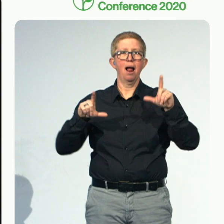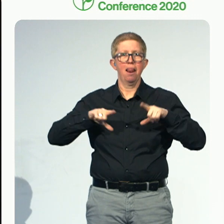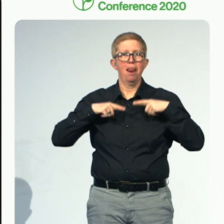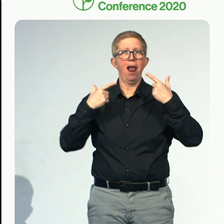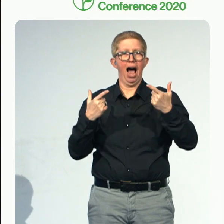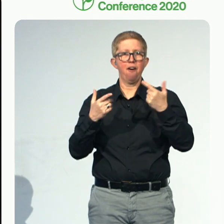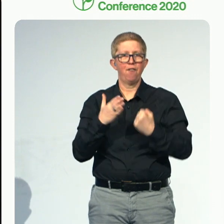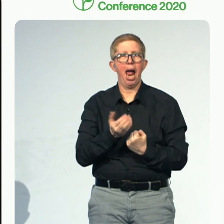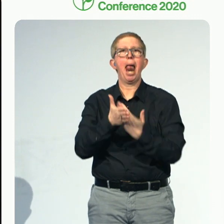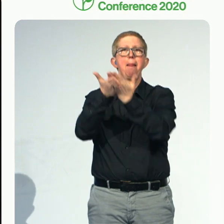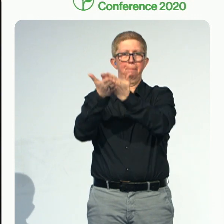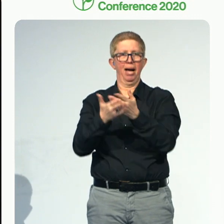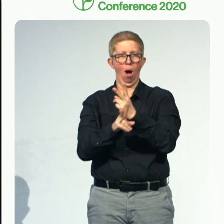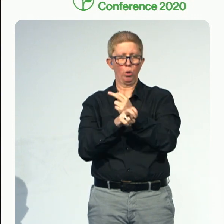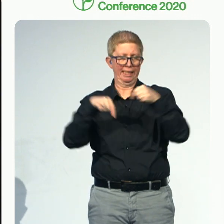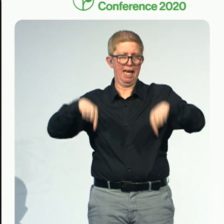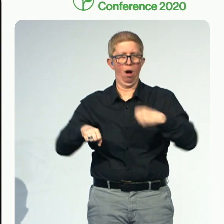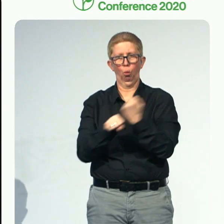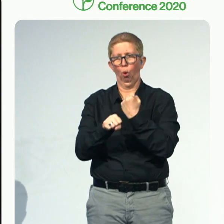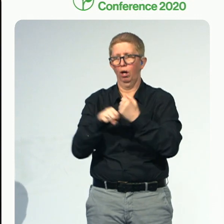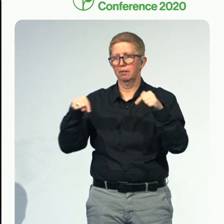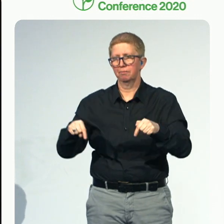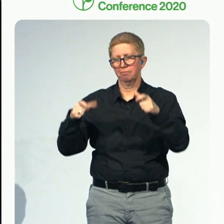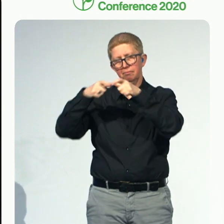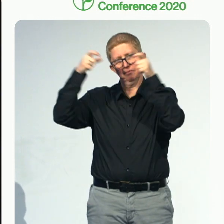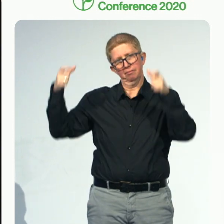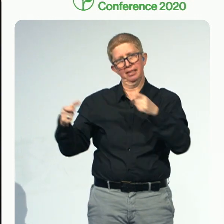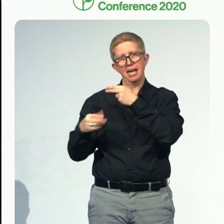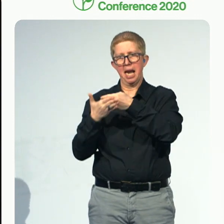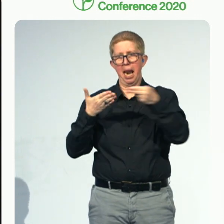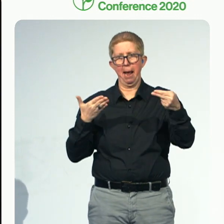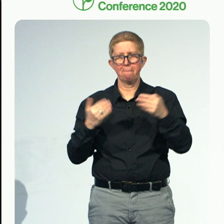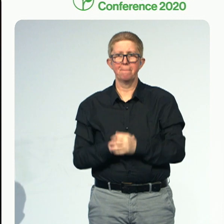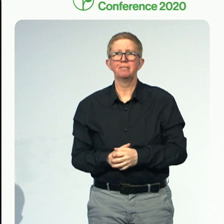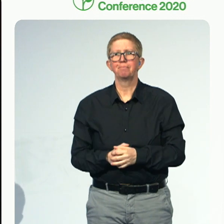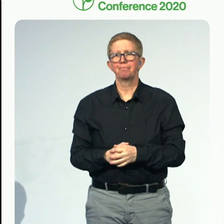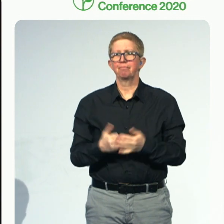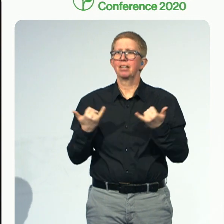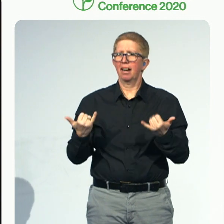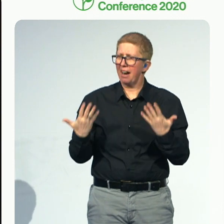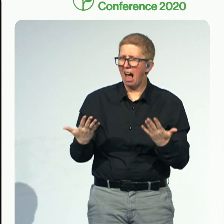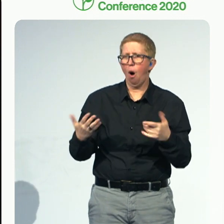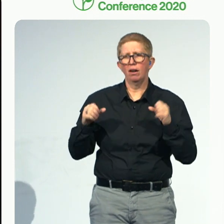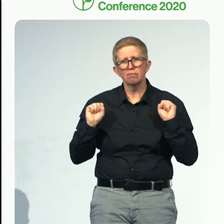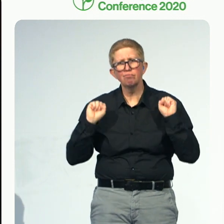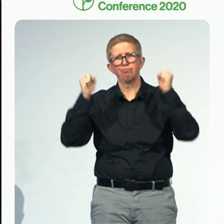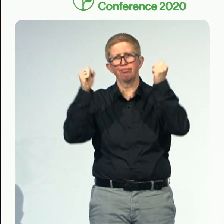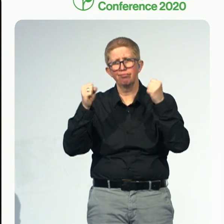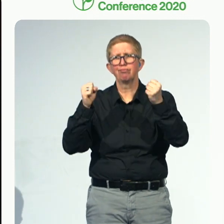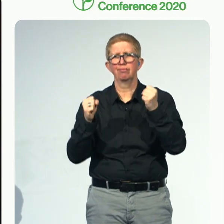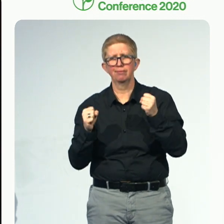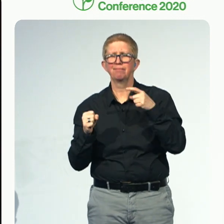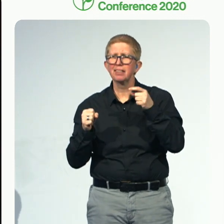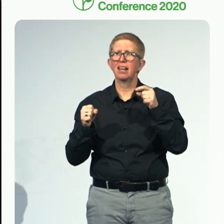one of the strongest organizations, TPOs, advocating for inclusive education, for inclusive